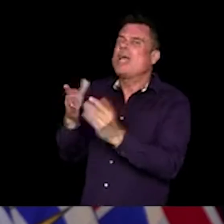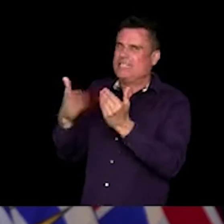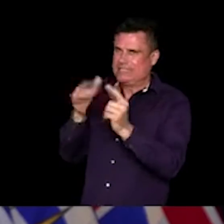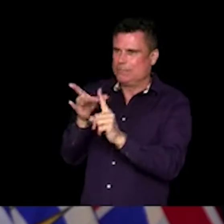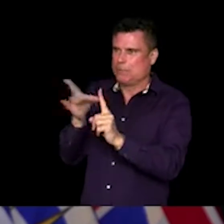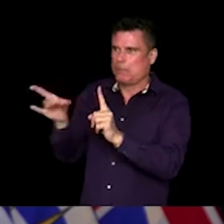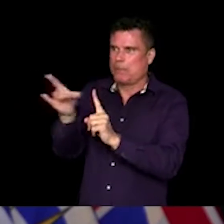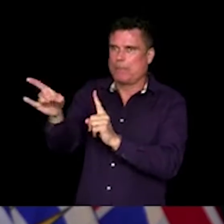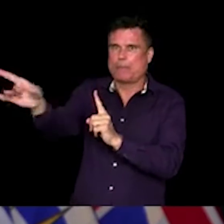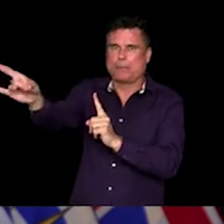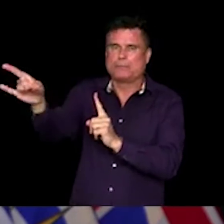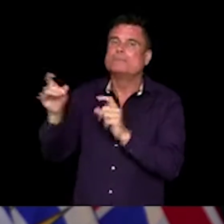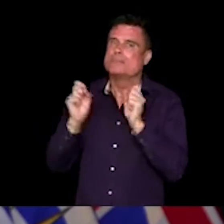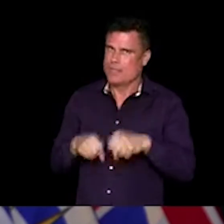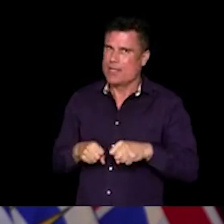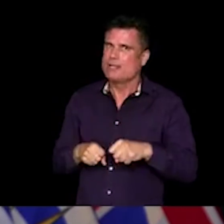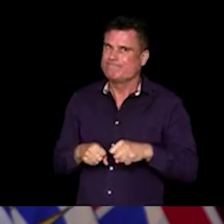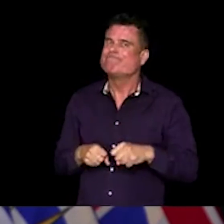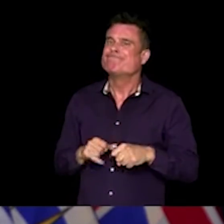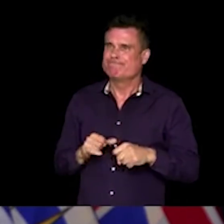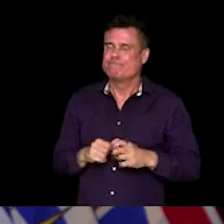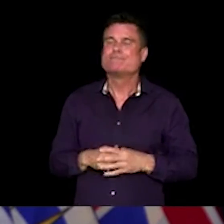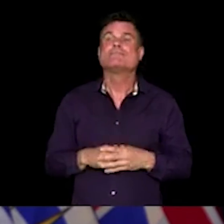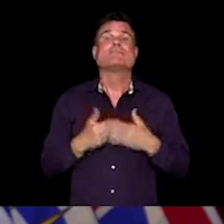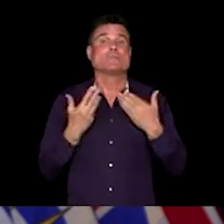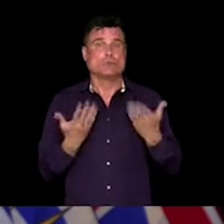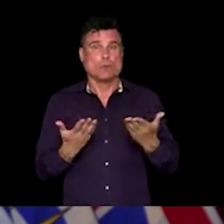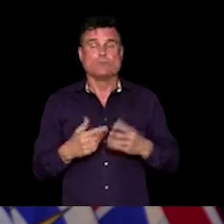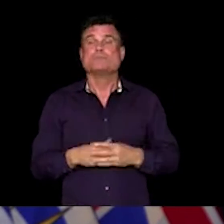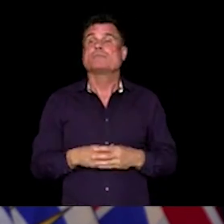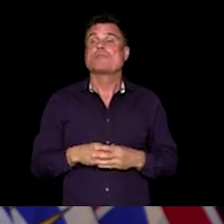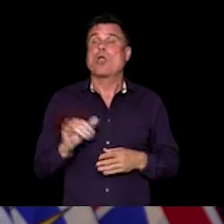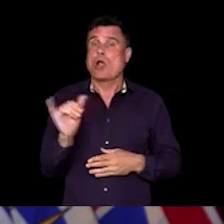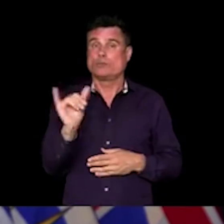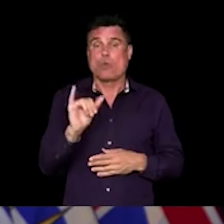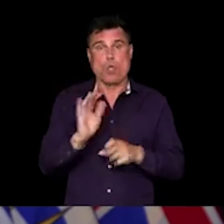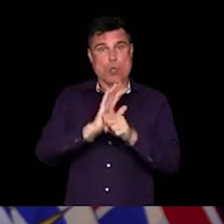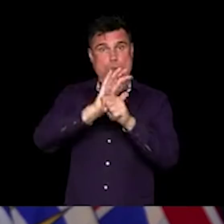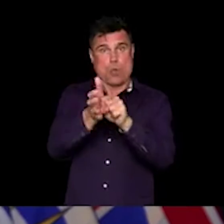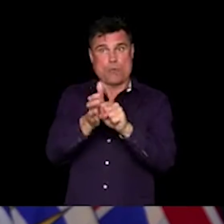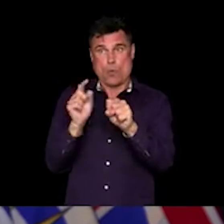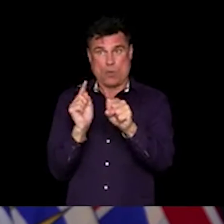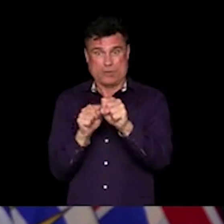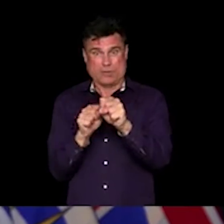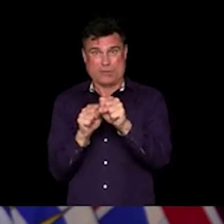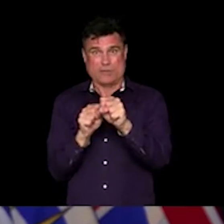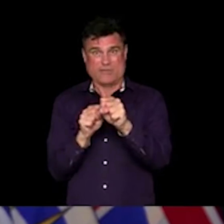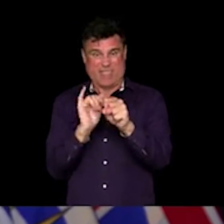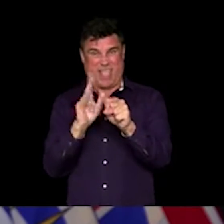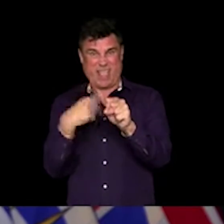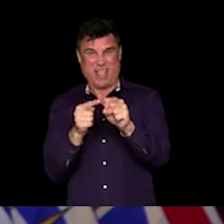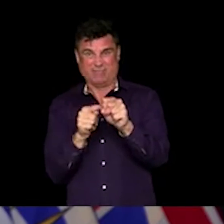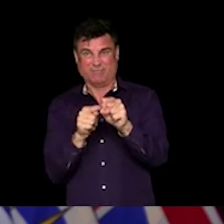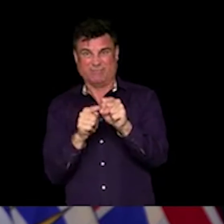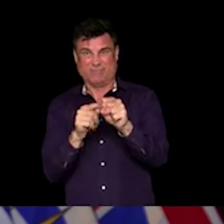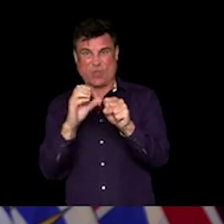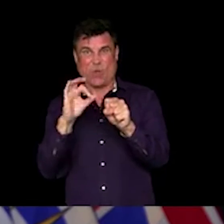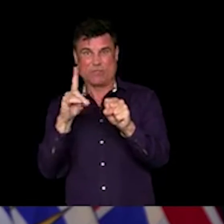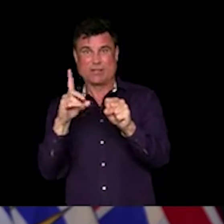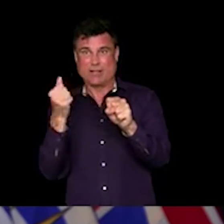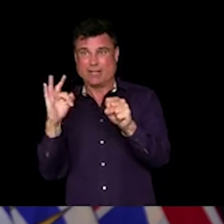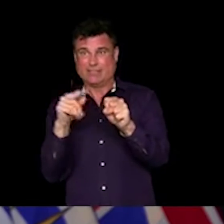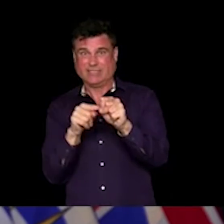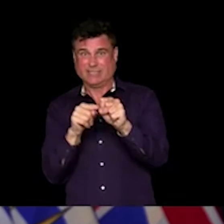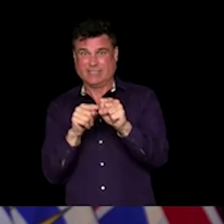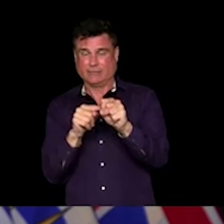is around 2 weeks. When we look at this SARS virus, so SARS-CoV-2,